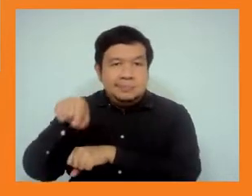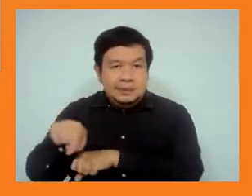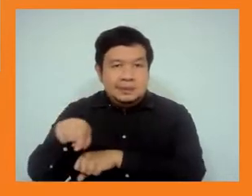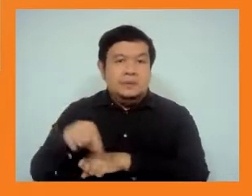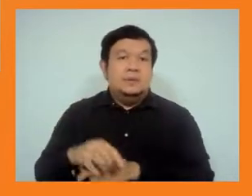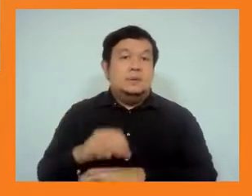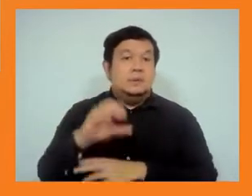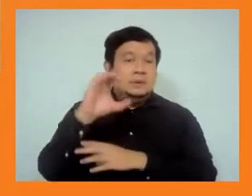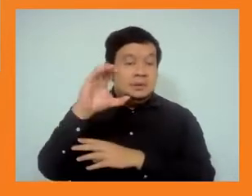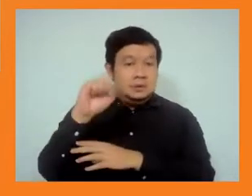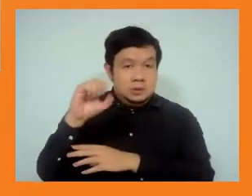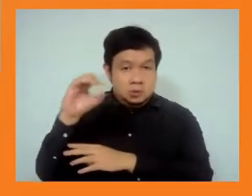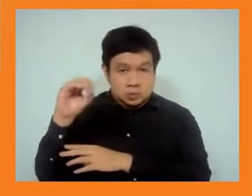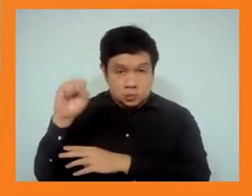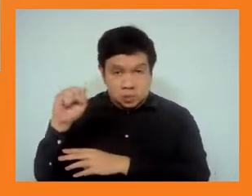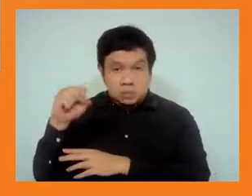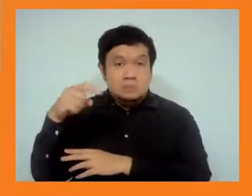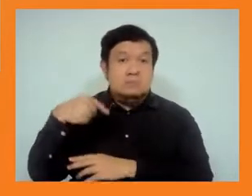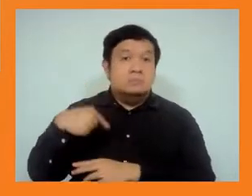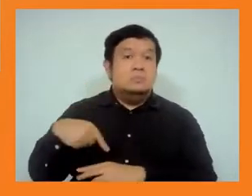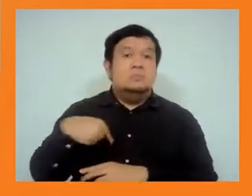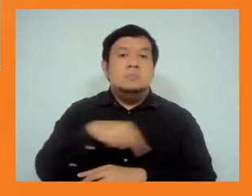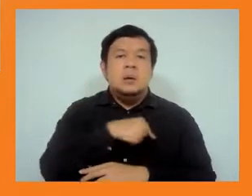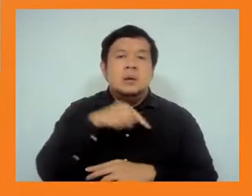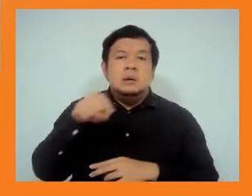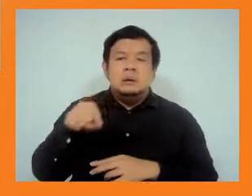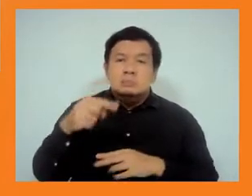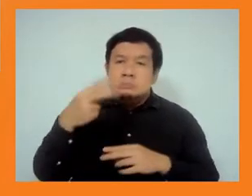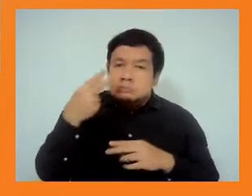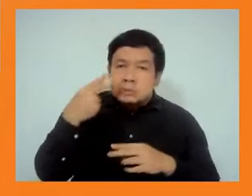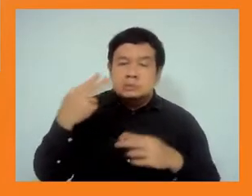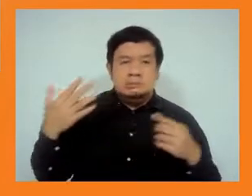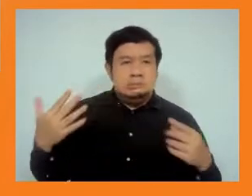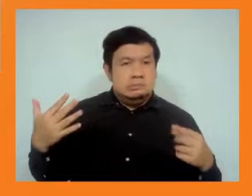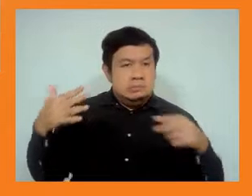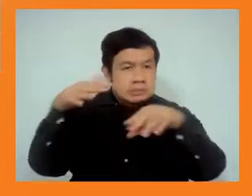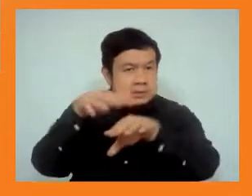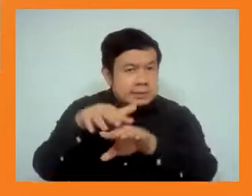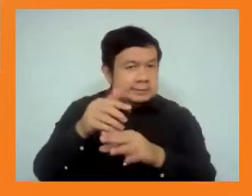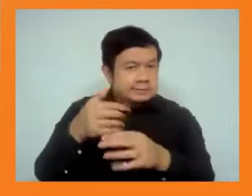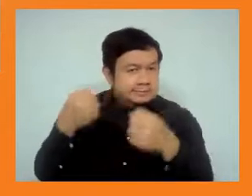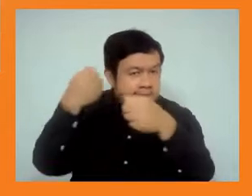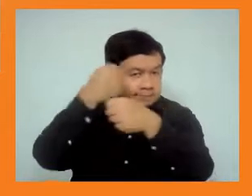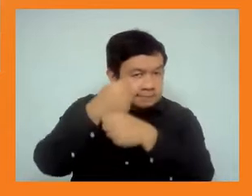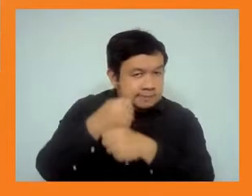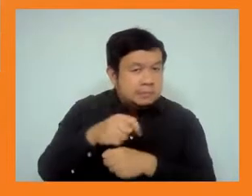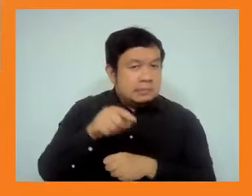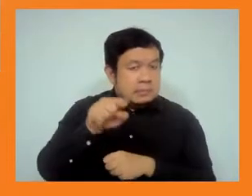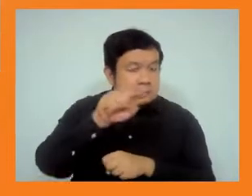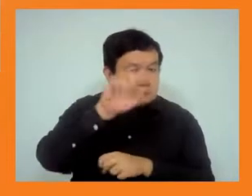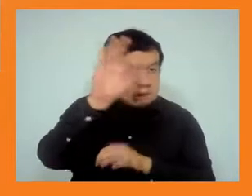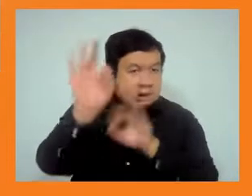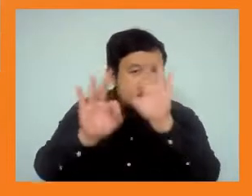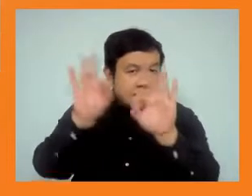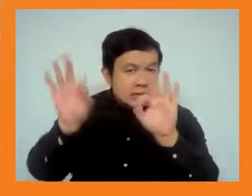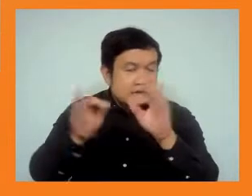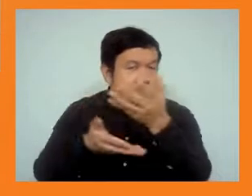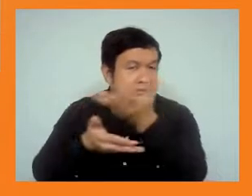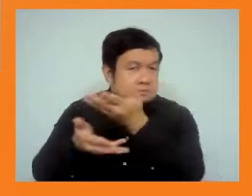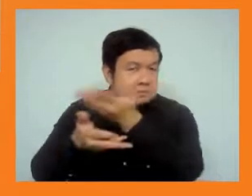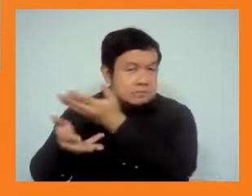some of those sites and relocate in certain areas, but it didn't happen. It's not, of course,